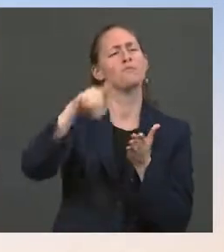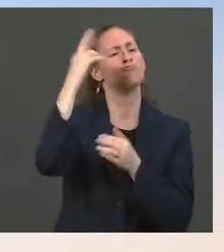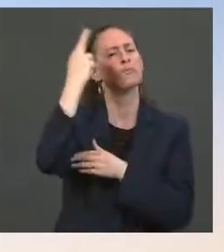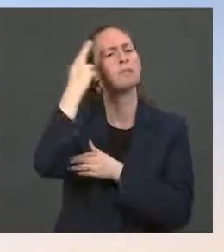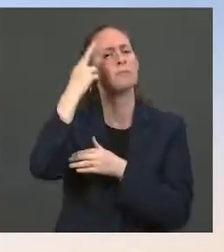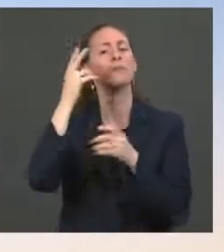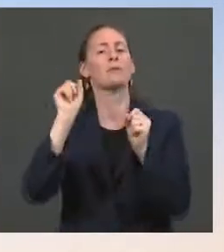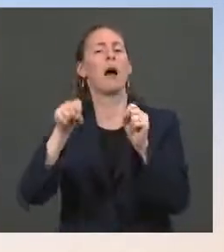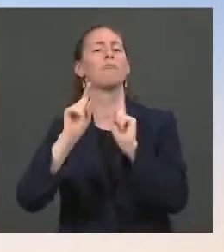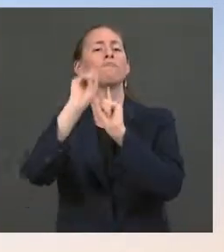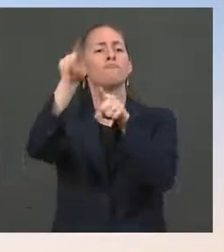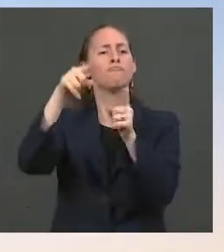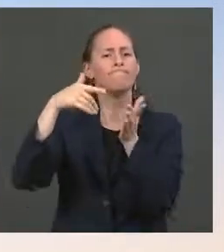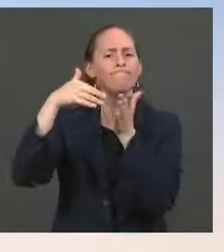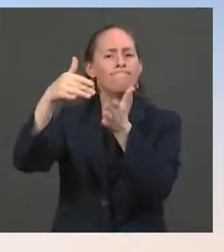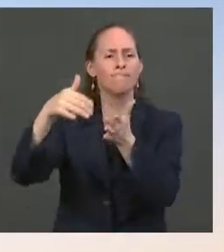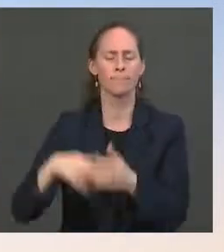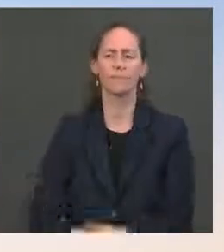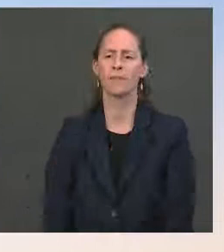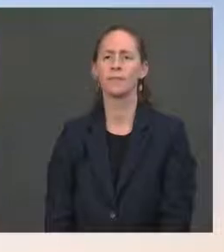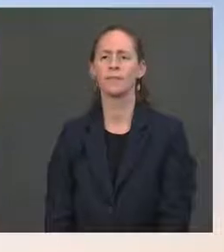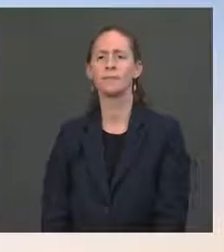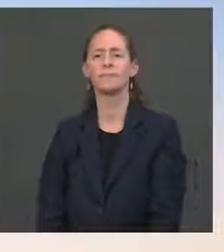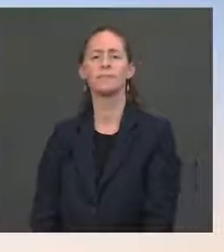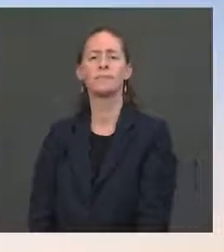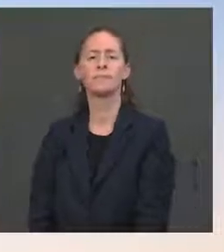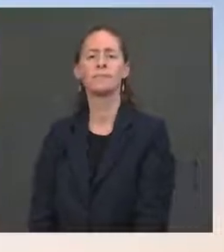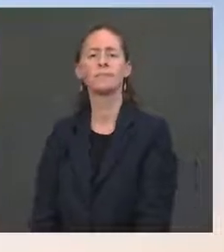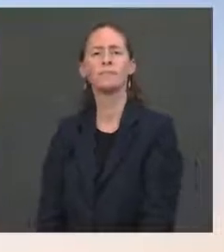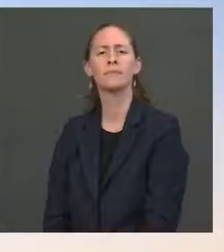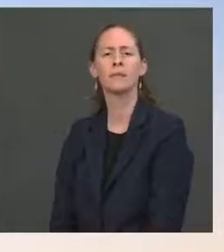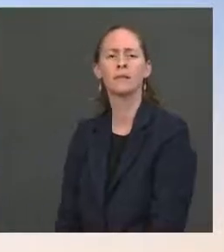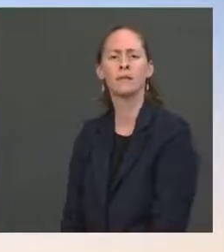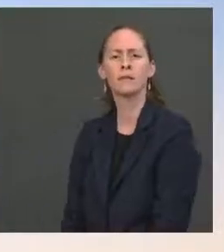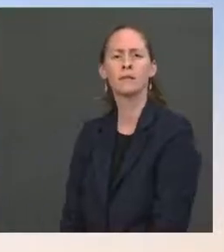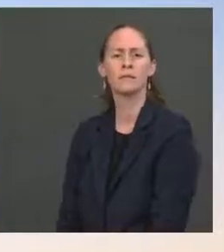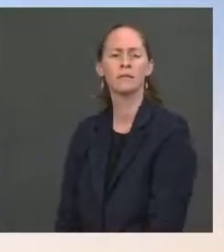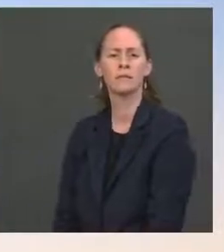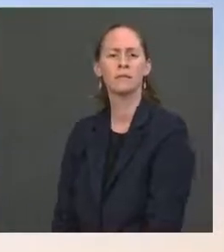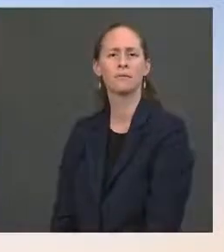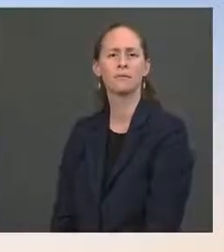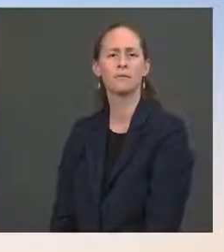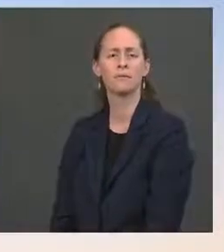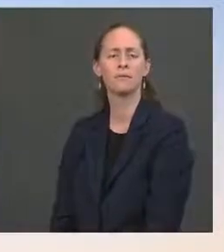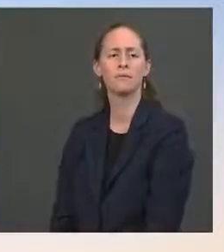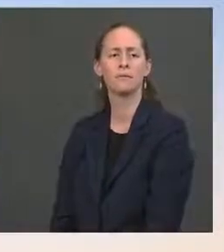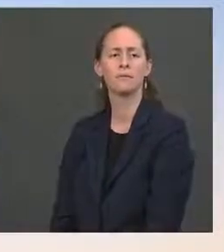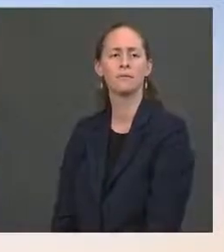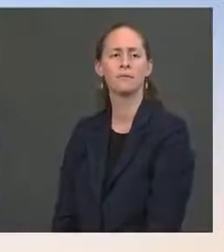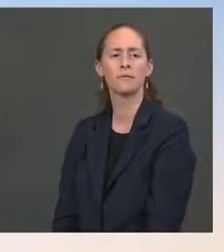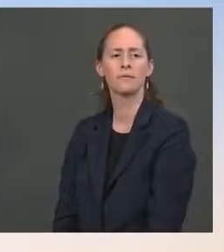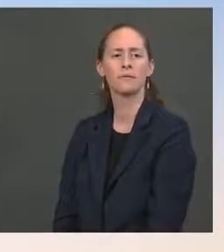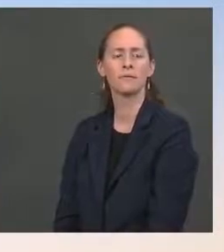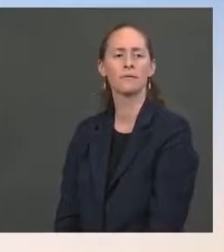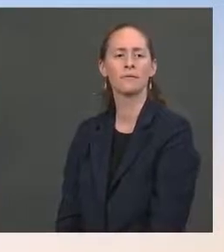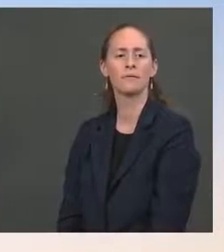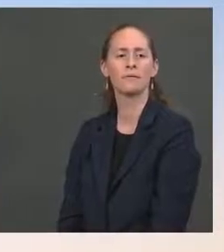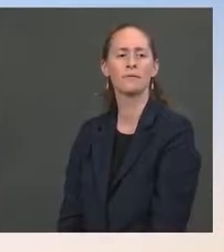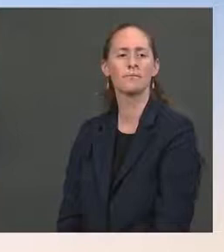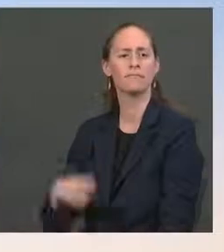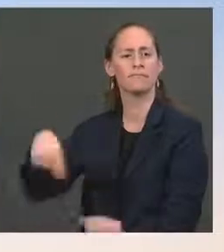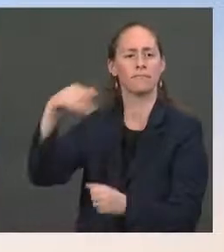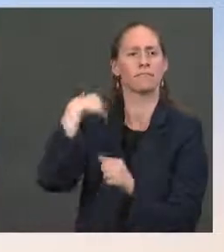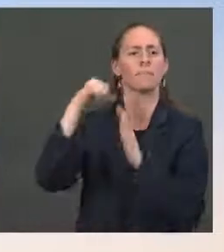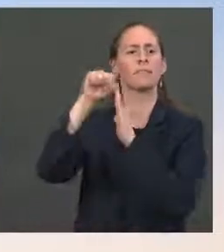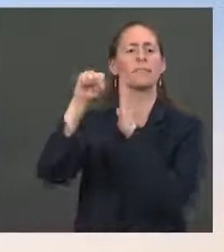his commitment to the issue. And Harold Cole, a senior advisor and the only political appointee on the State Department's legal team, resigned and